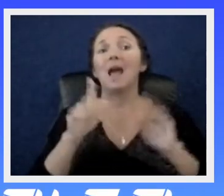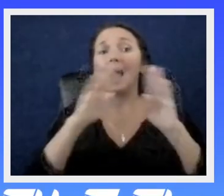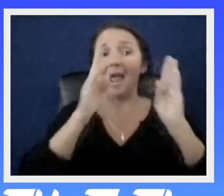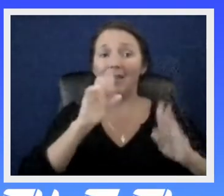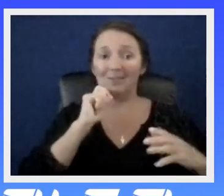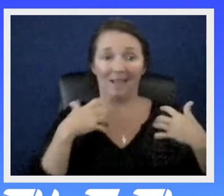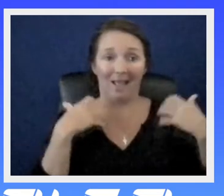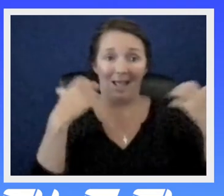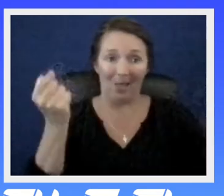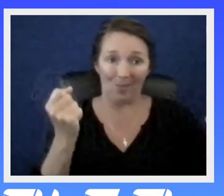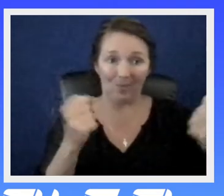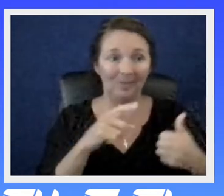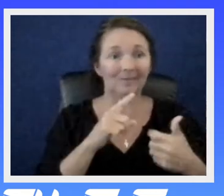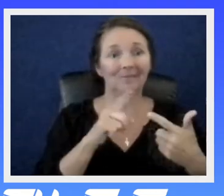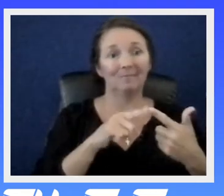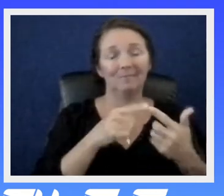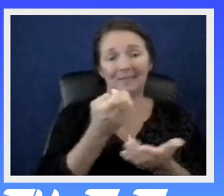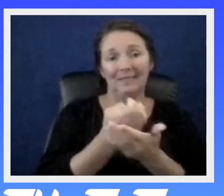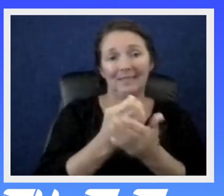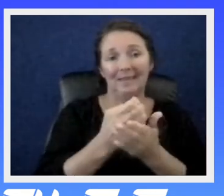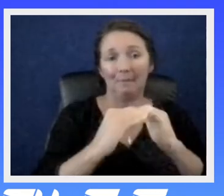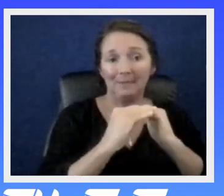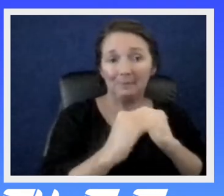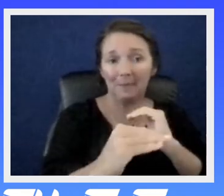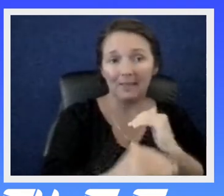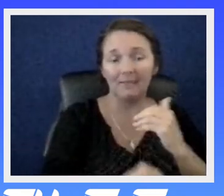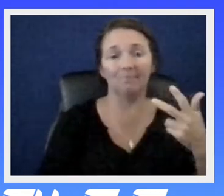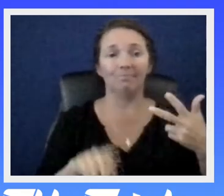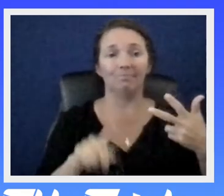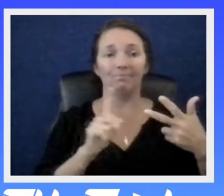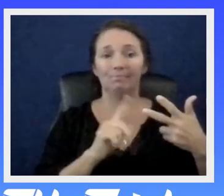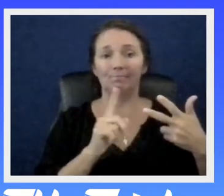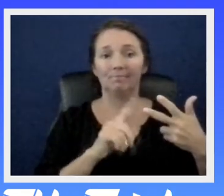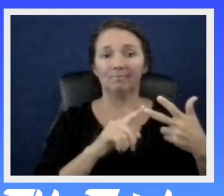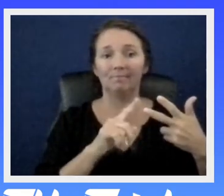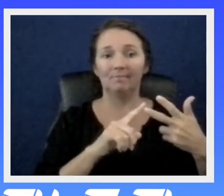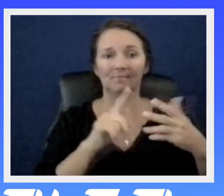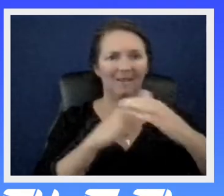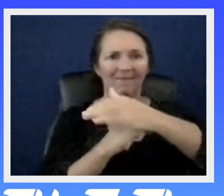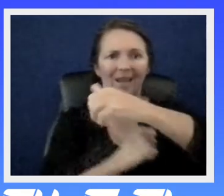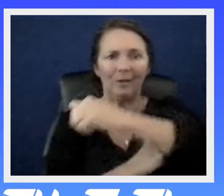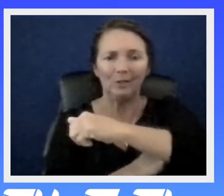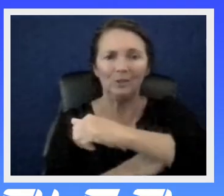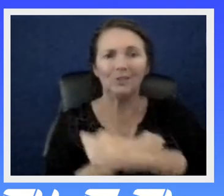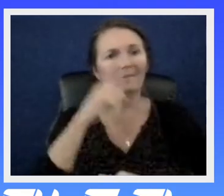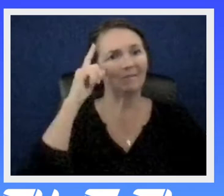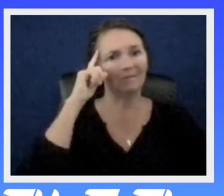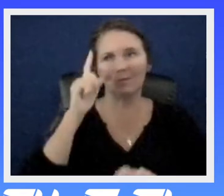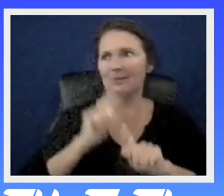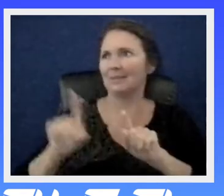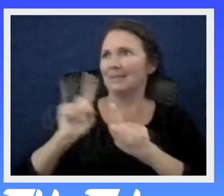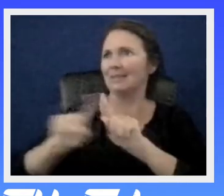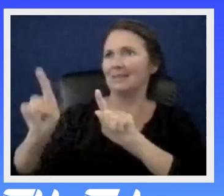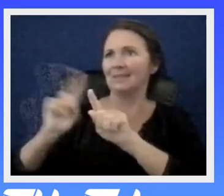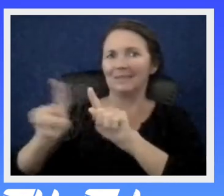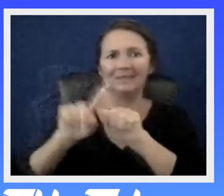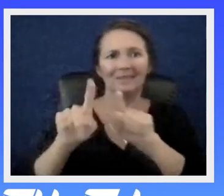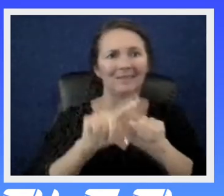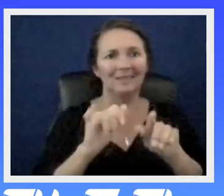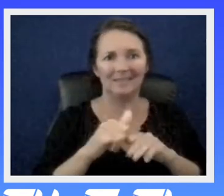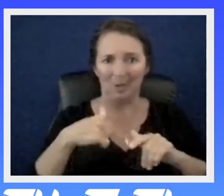is economic stability. Housing is the foundation for so much else that we are pushing